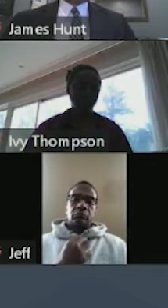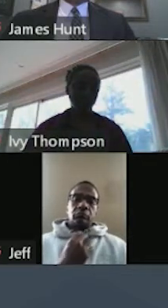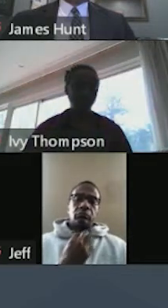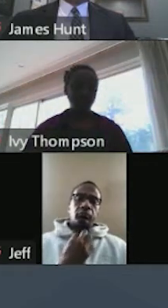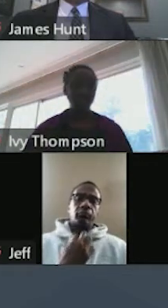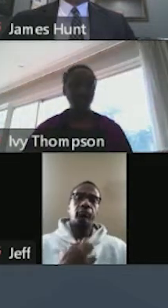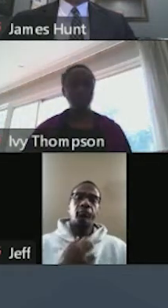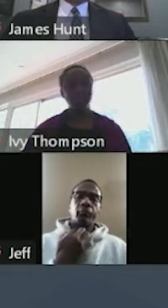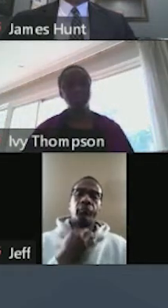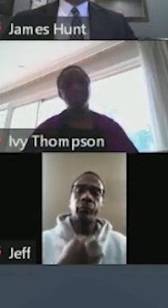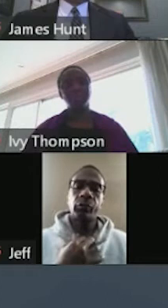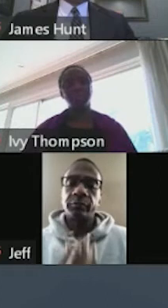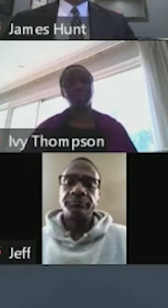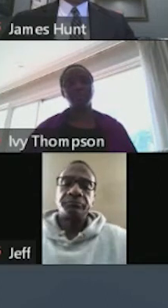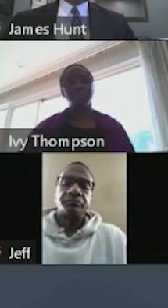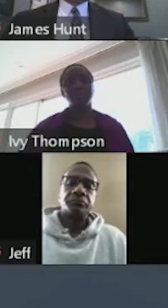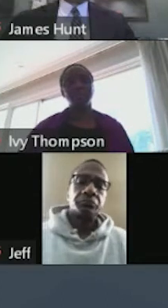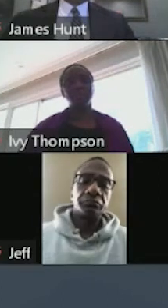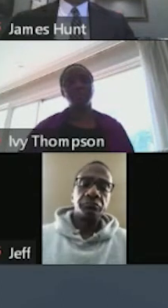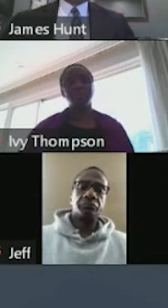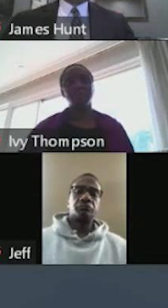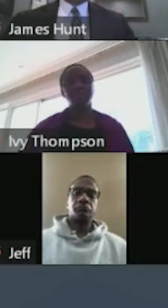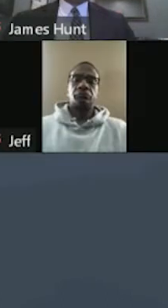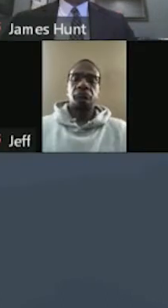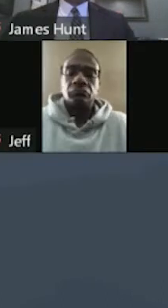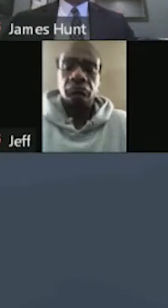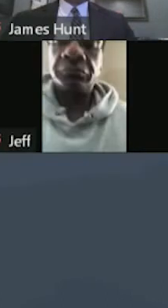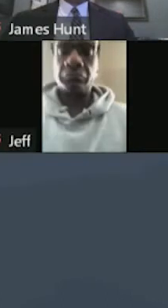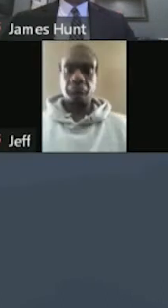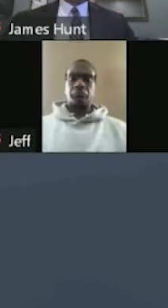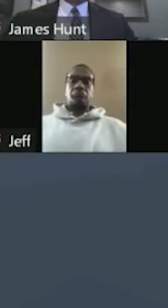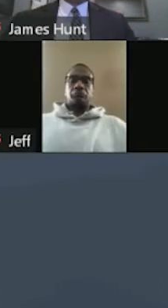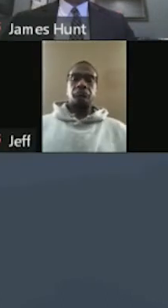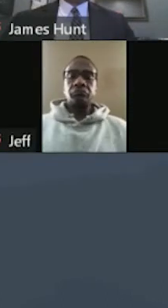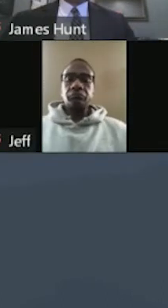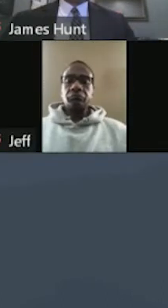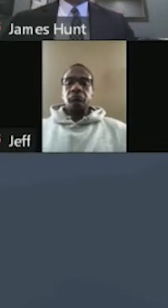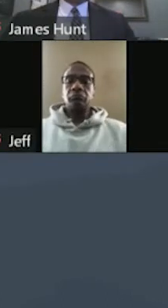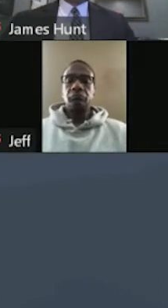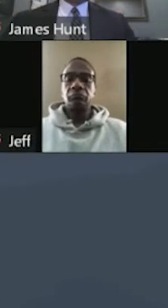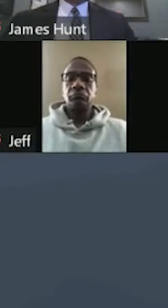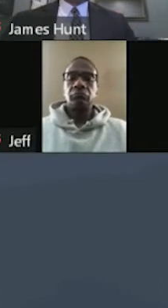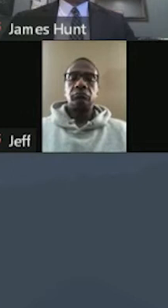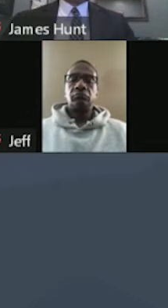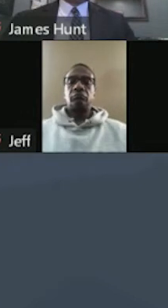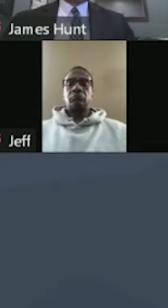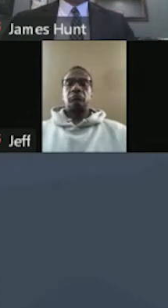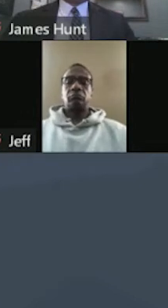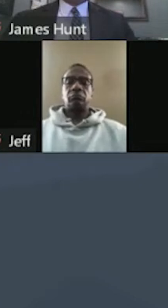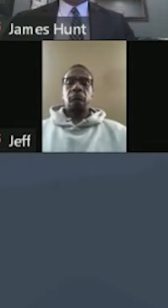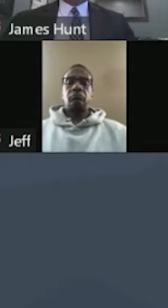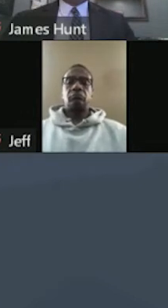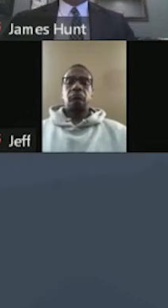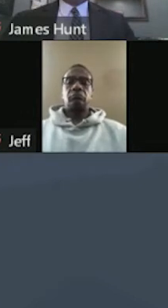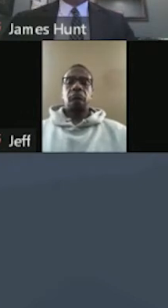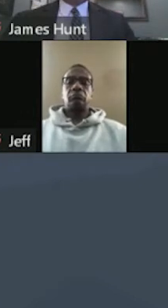Okay, so motion carries 5-0. All right, so it is just about, is it 11 o'clock straight up,